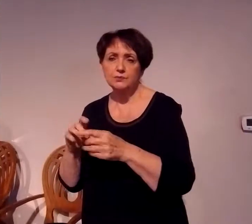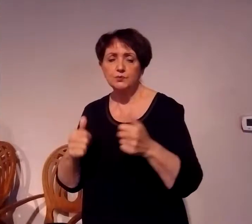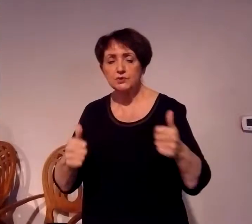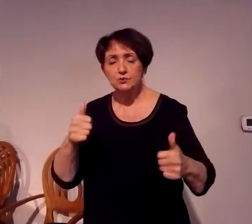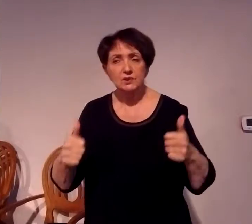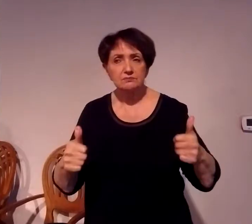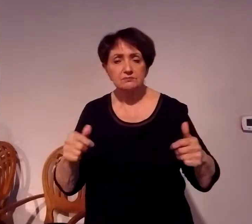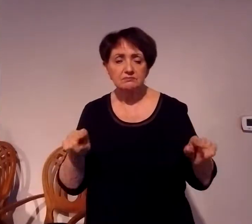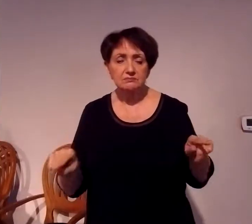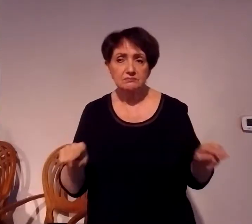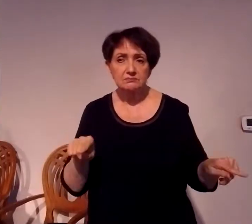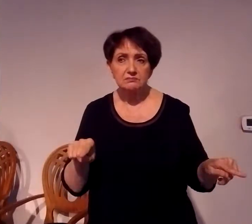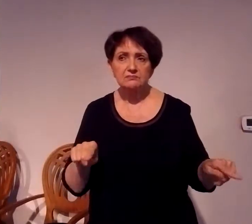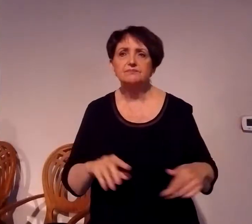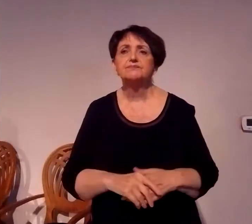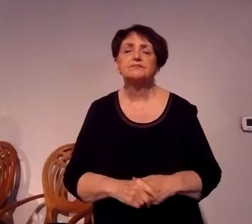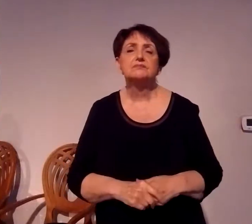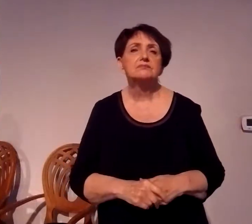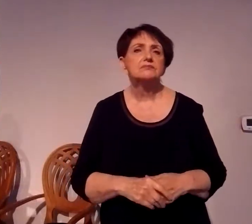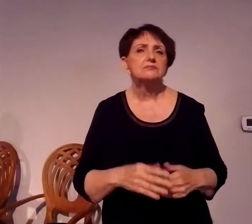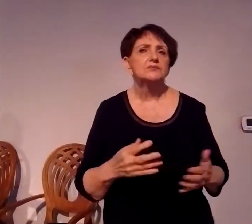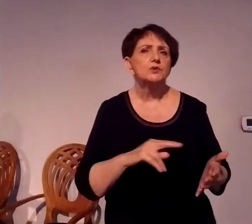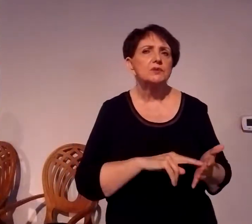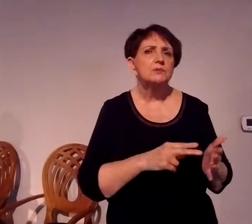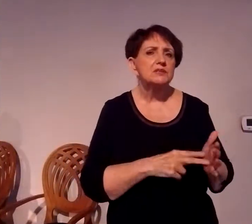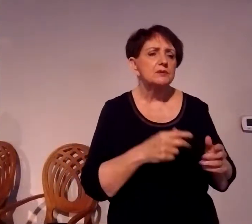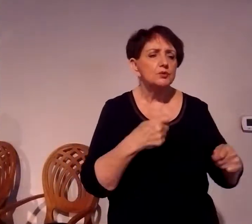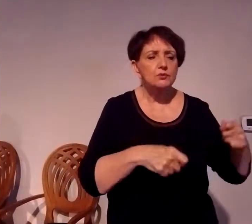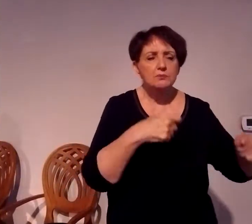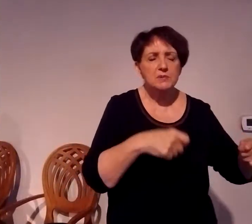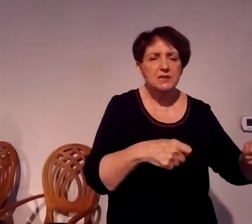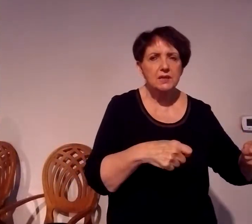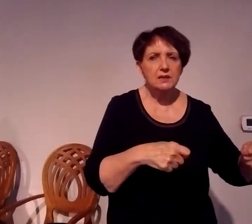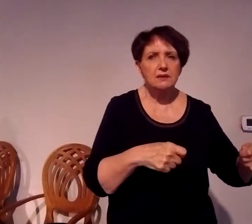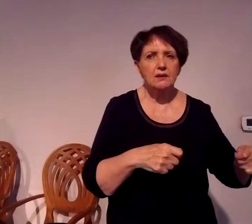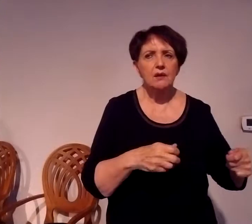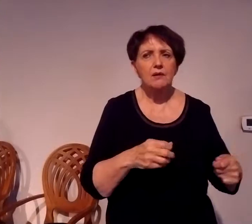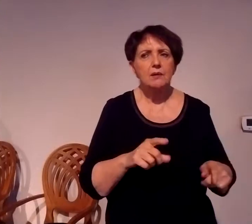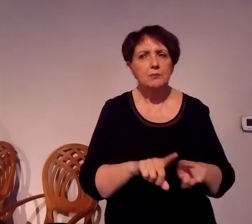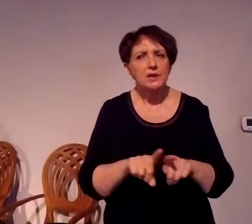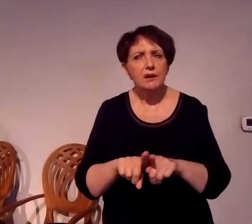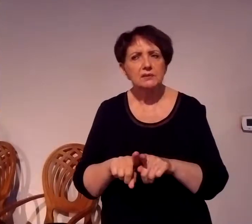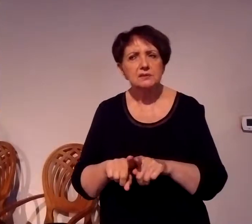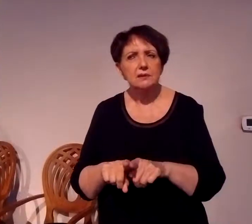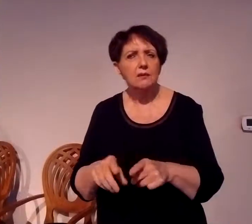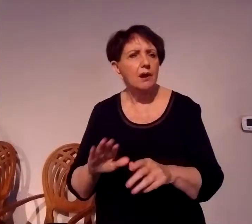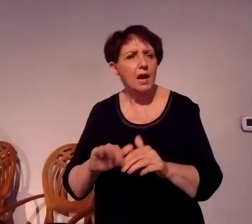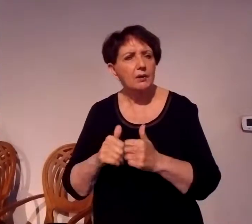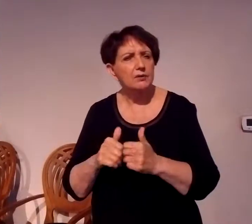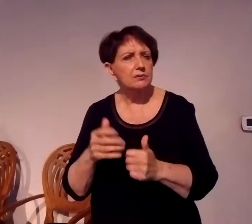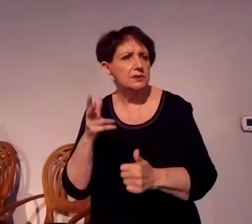Not only what is the drum beating, but also how are we listening?